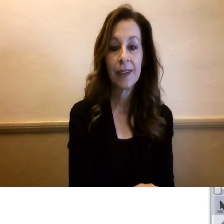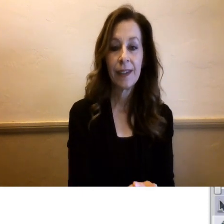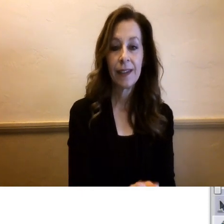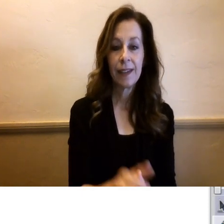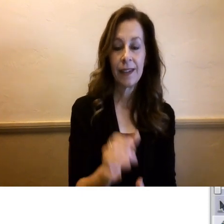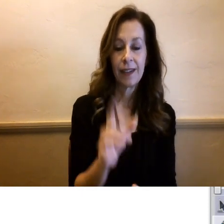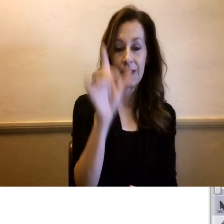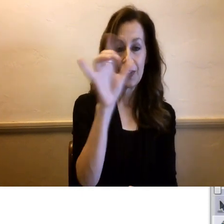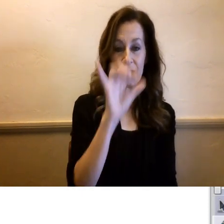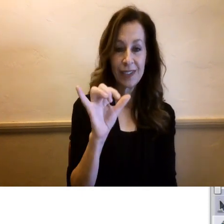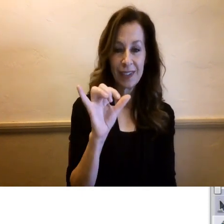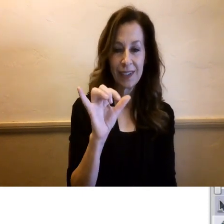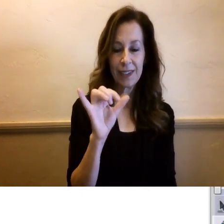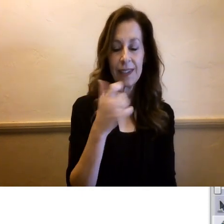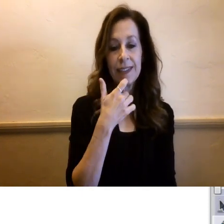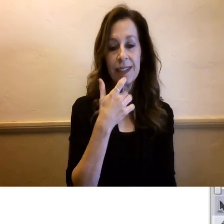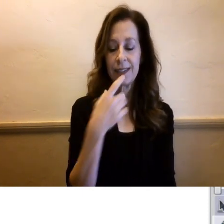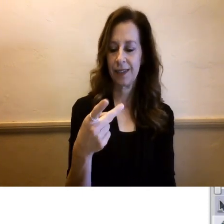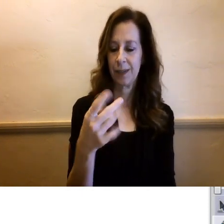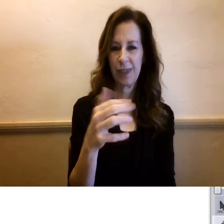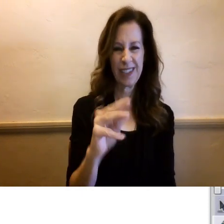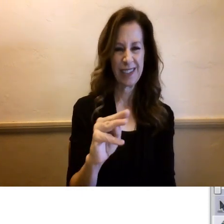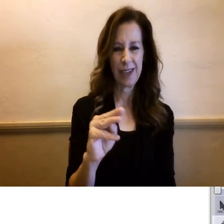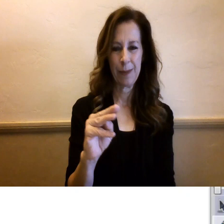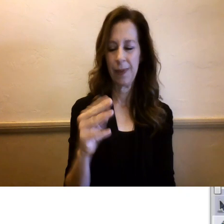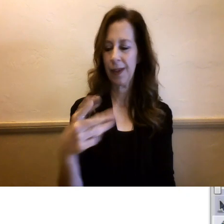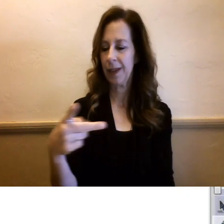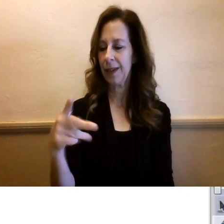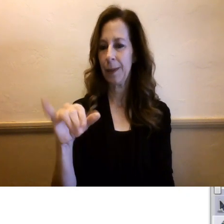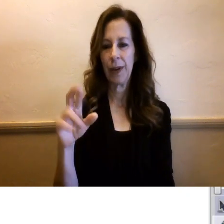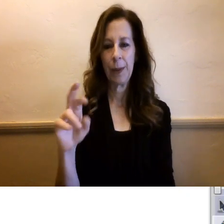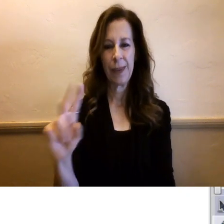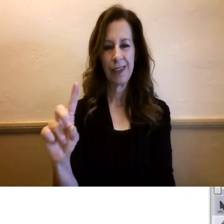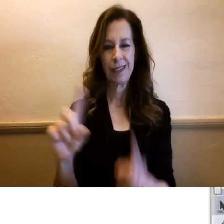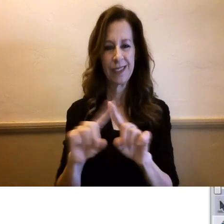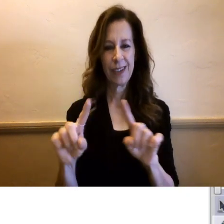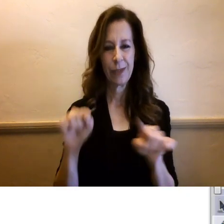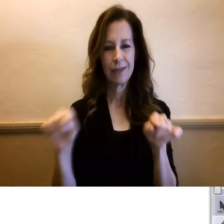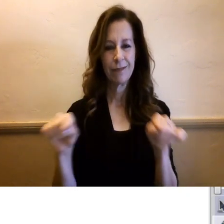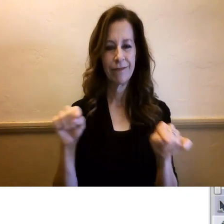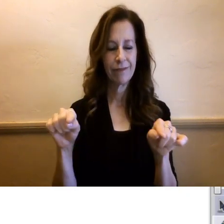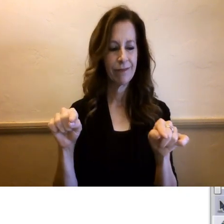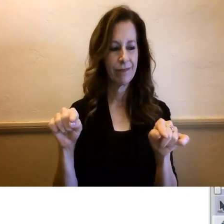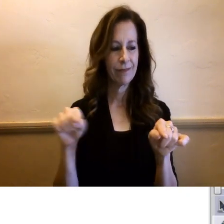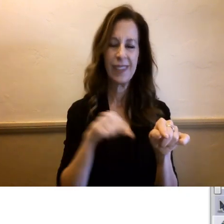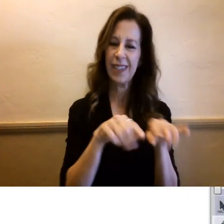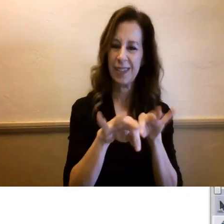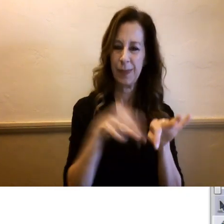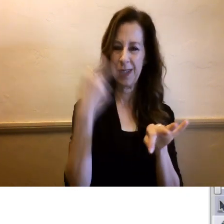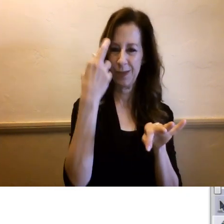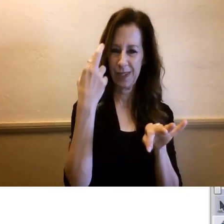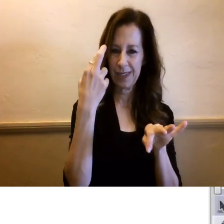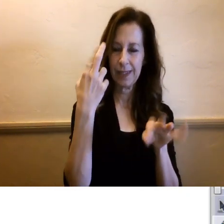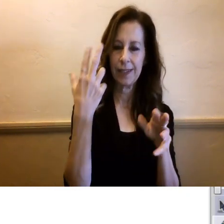All right. So it looks like it says prisms versus pyramids. Right here. This is explaining kind